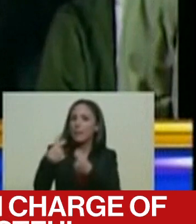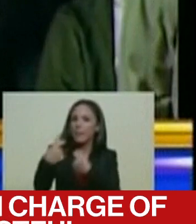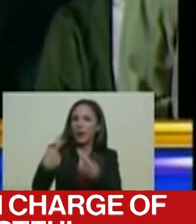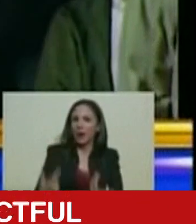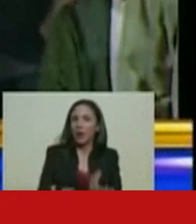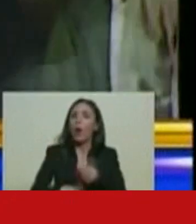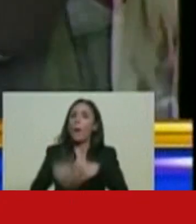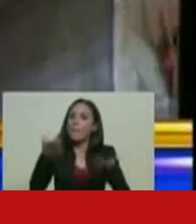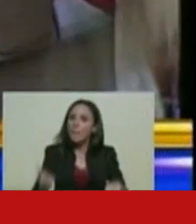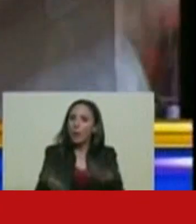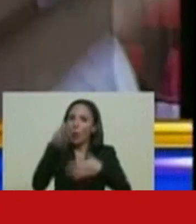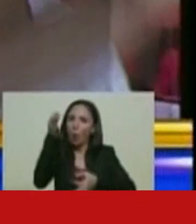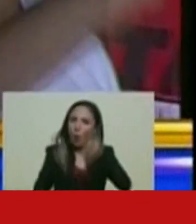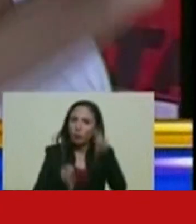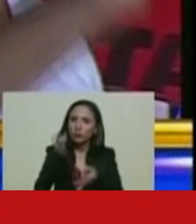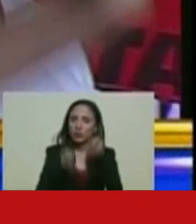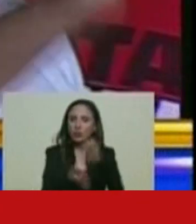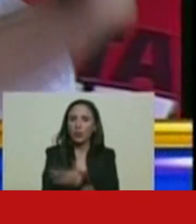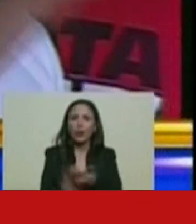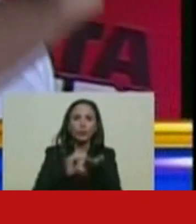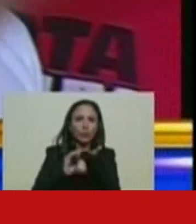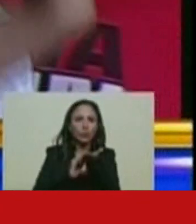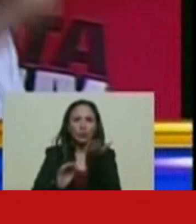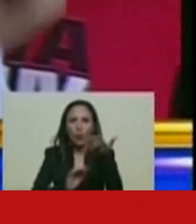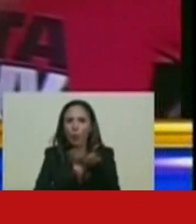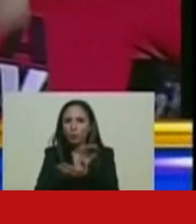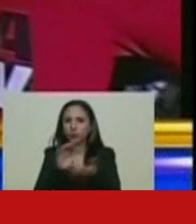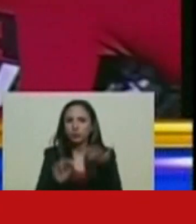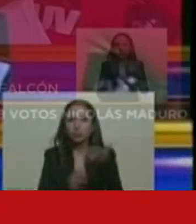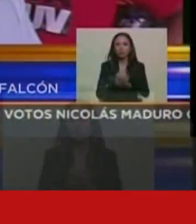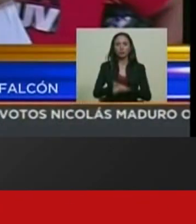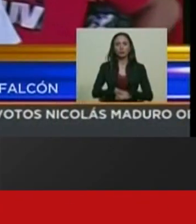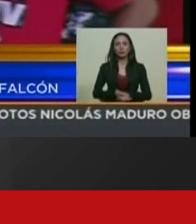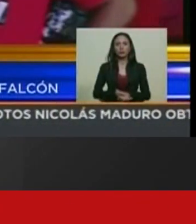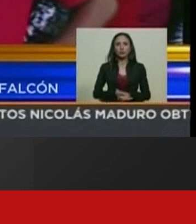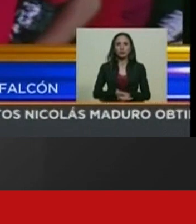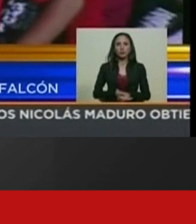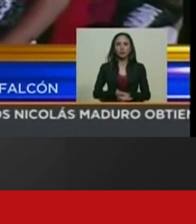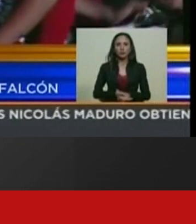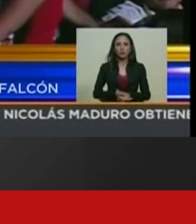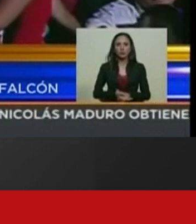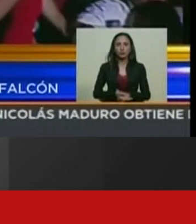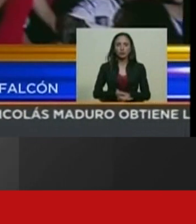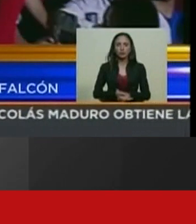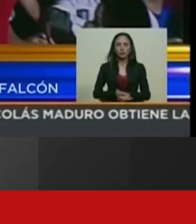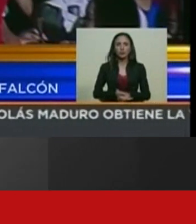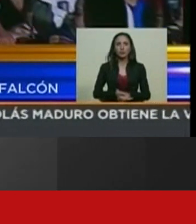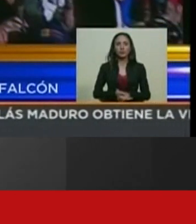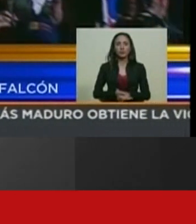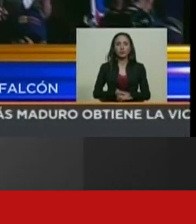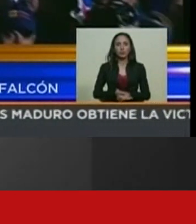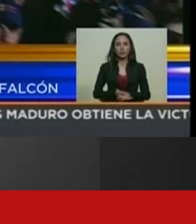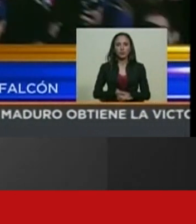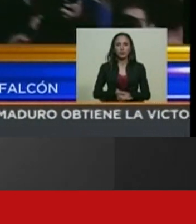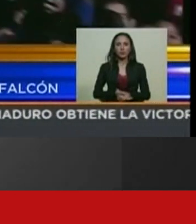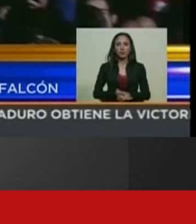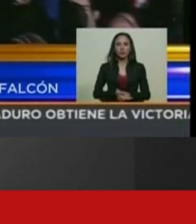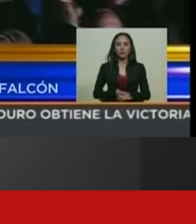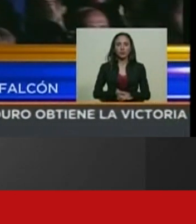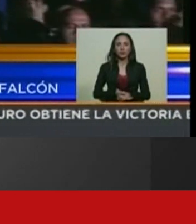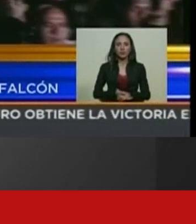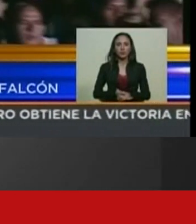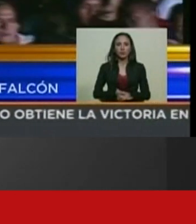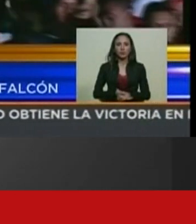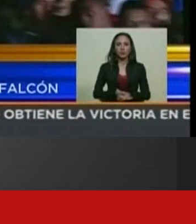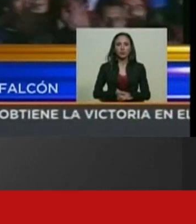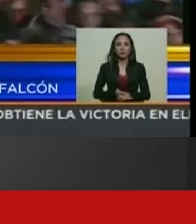rate of 48%. That makes it the lowest since 1998 when Hugo Chavez was elected